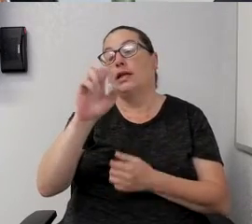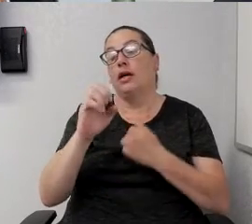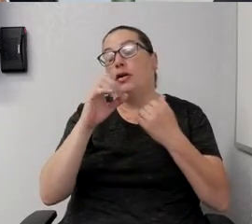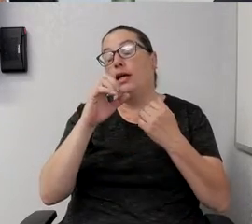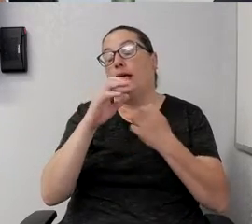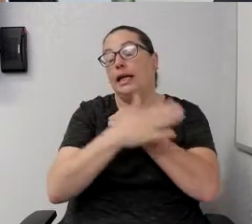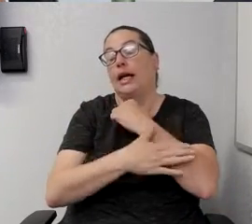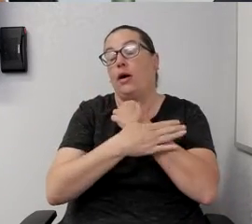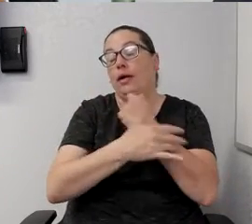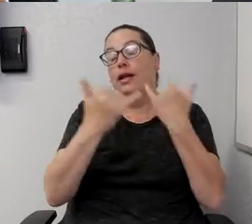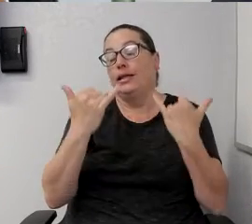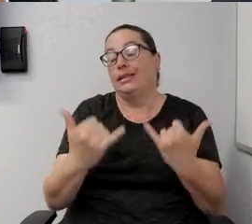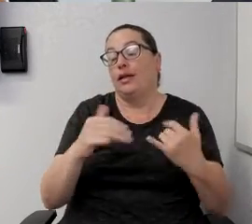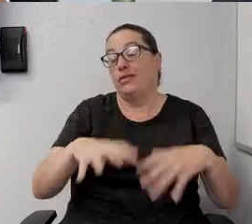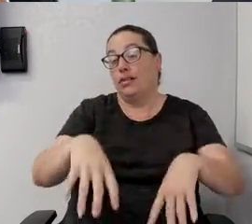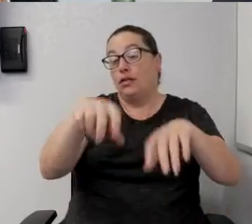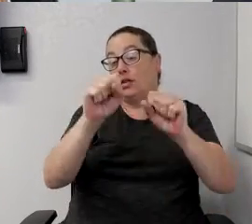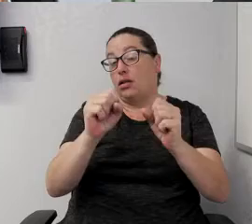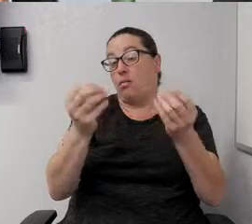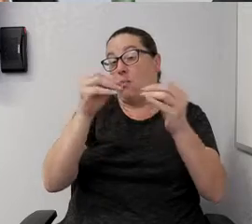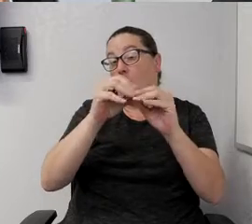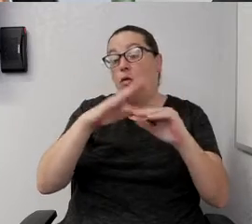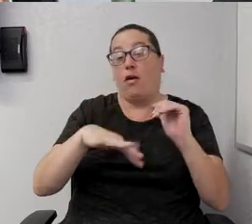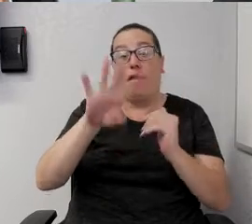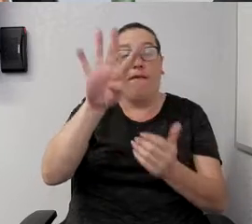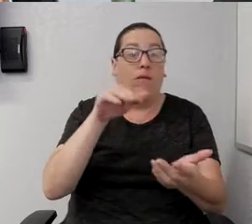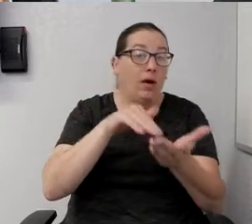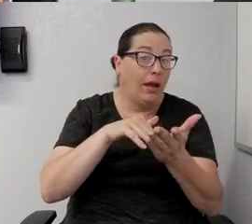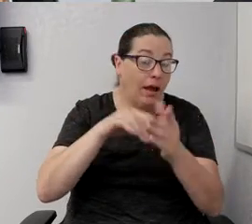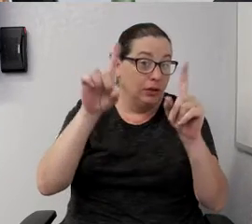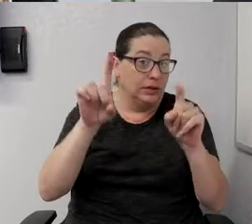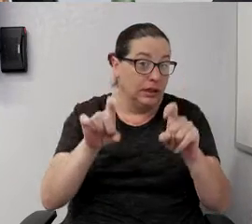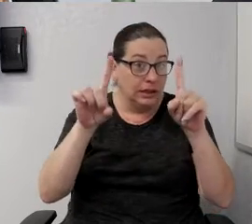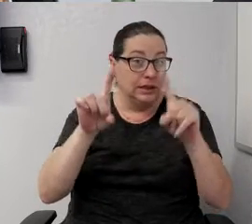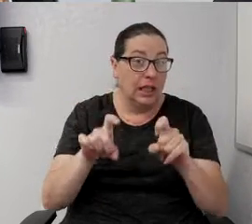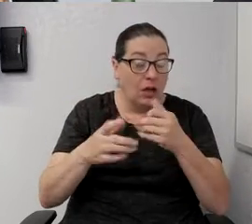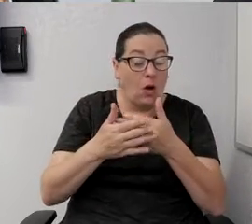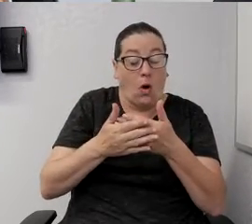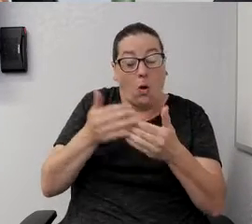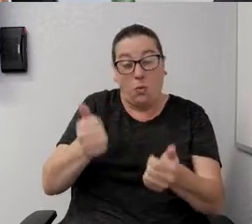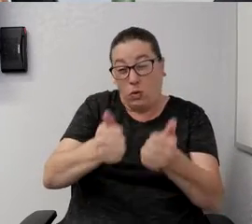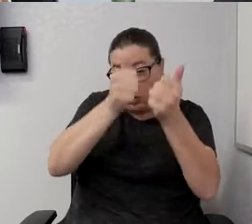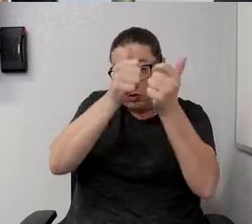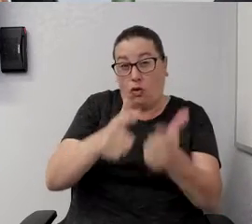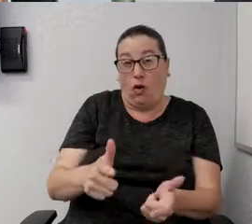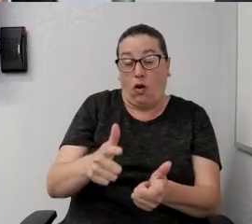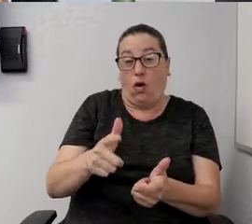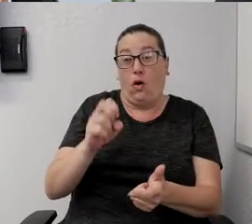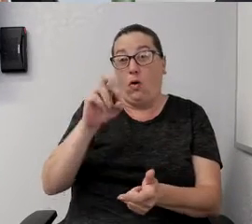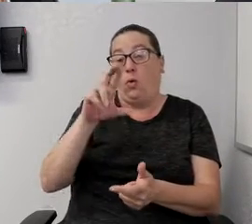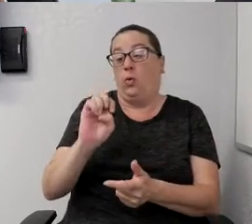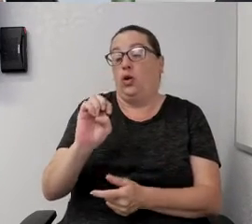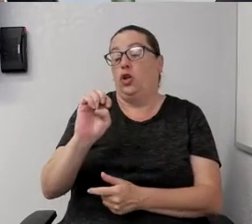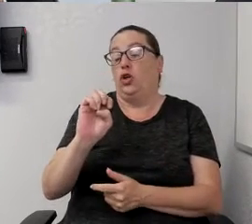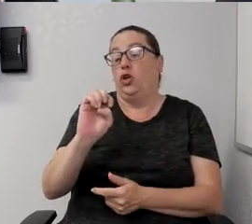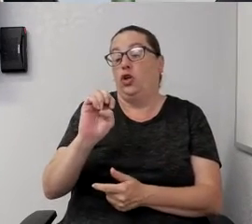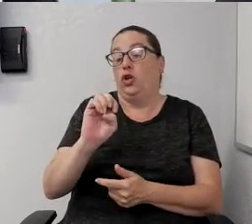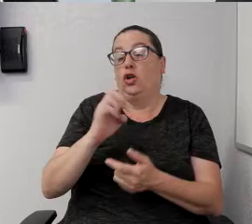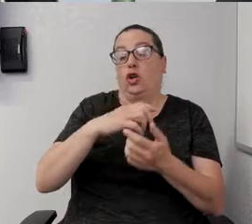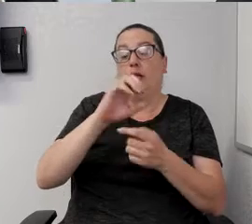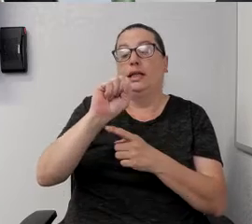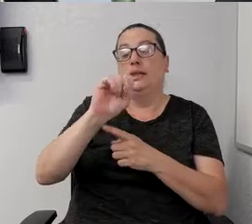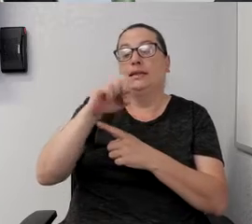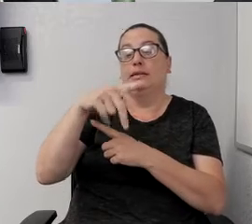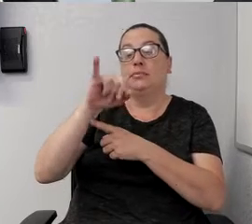than 4,000 tests, of which almost all of them were specimens that were collected